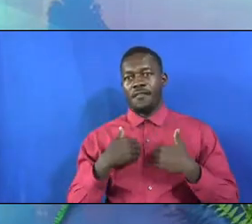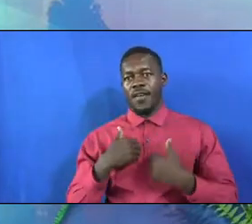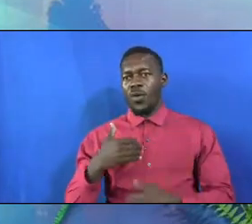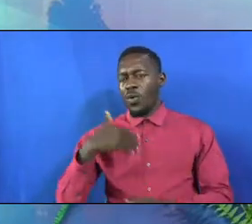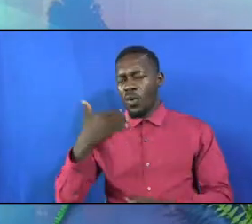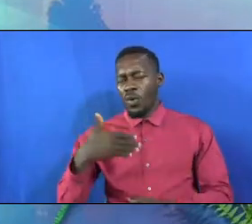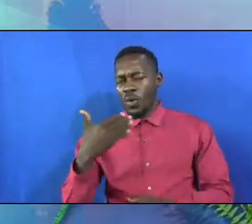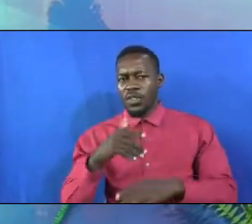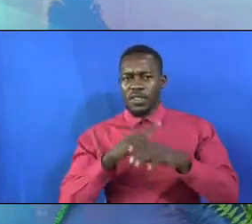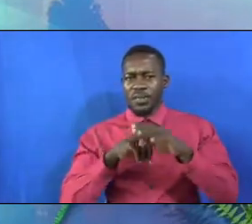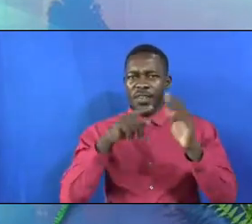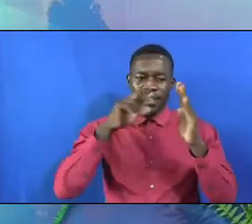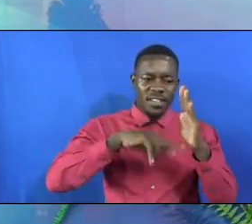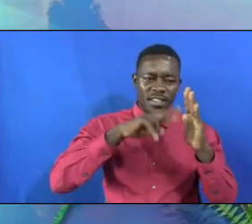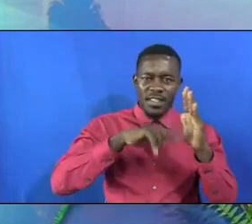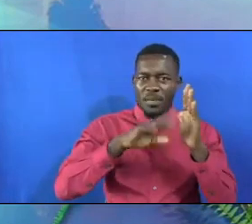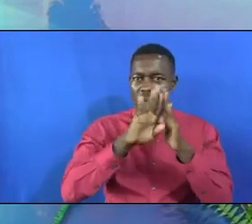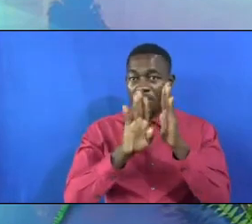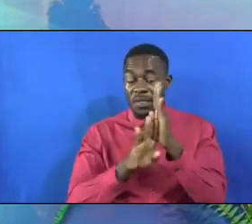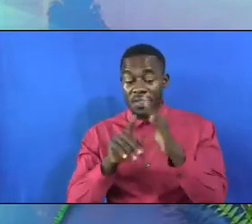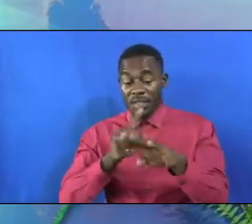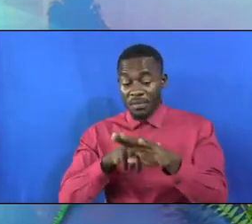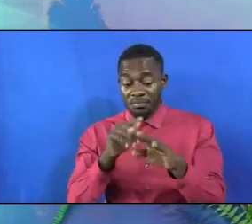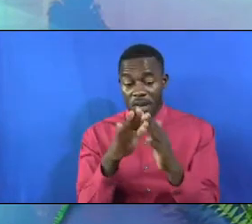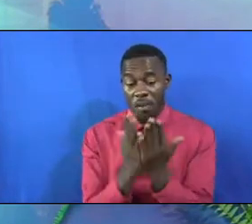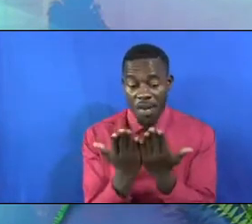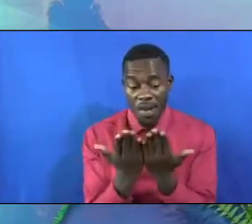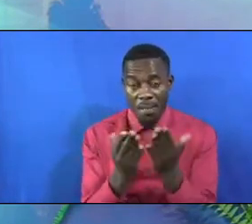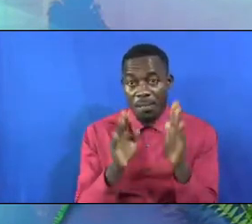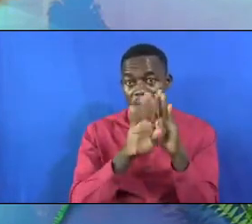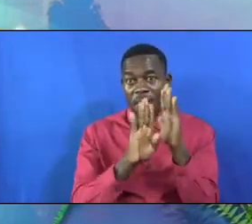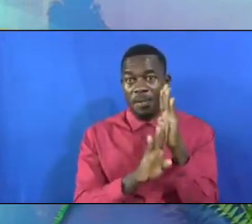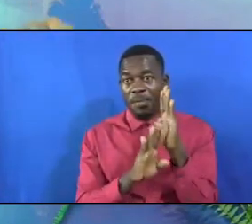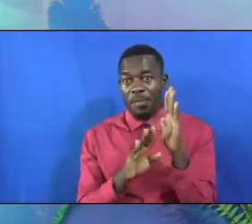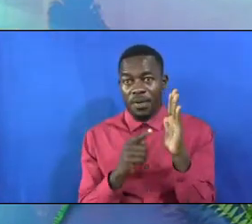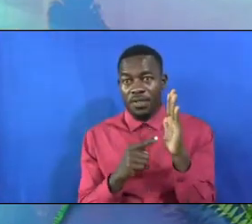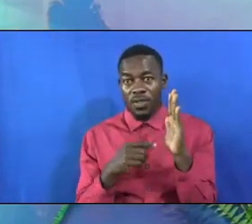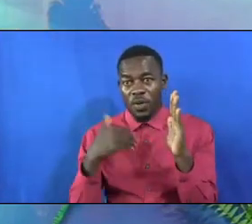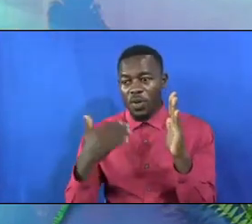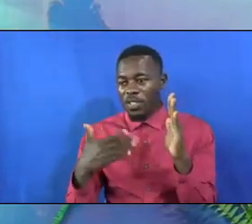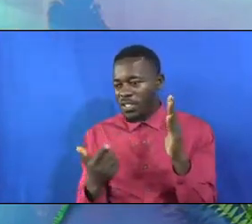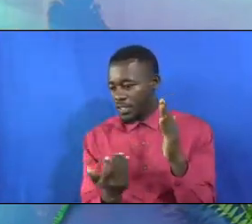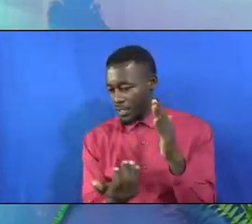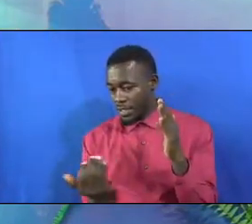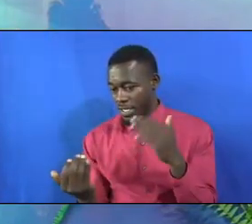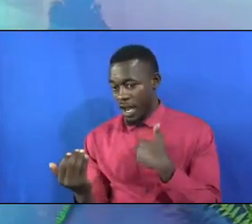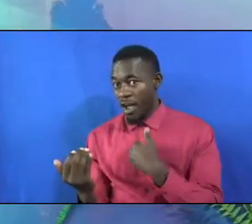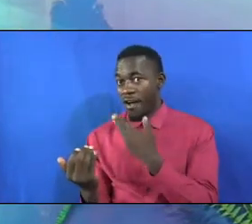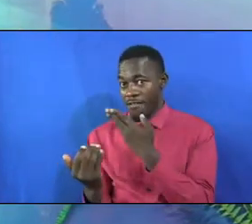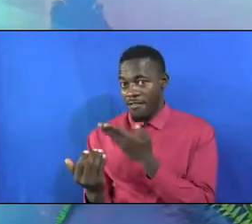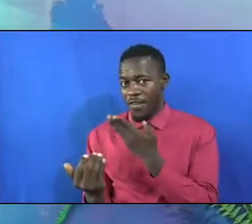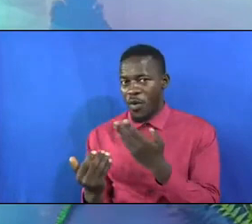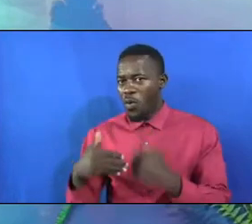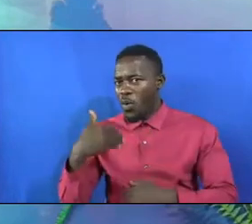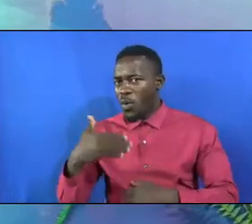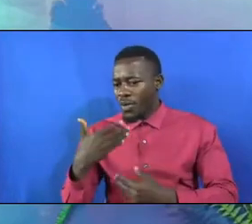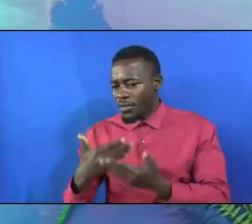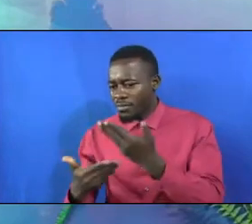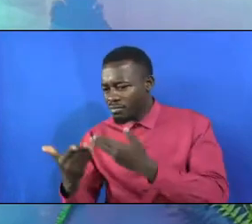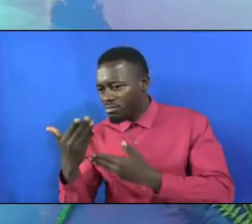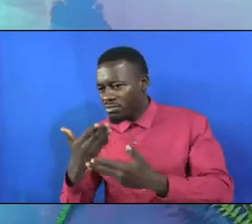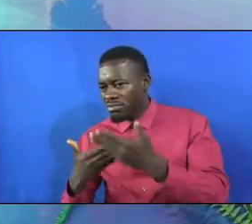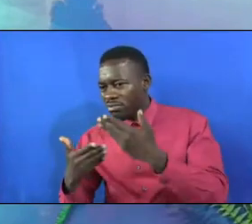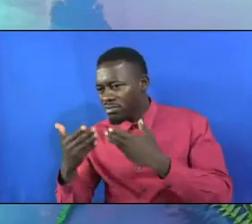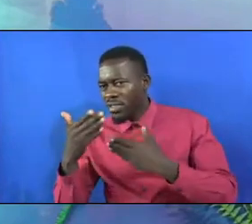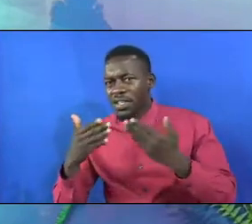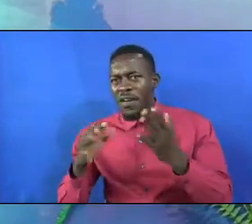the scripture, and especially when we are opening the oracles of God with the little children, we always talk about